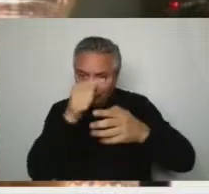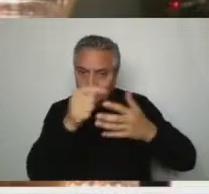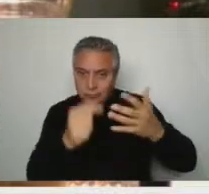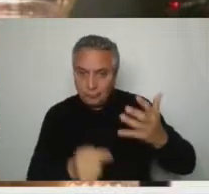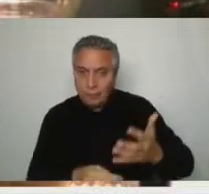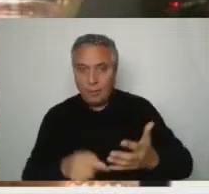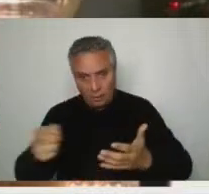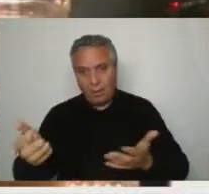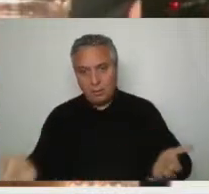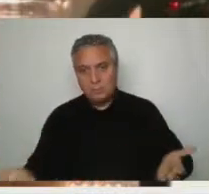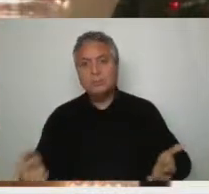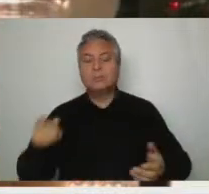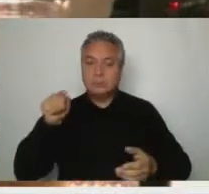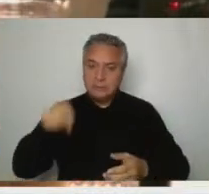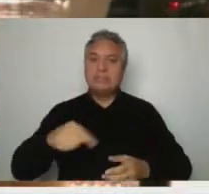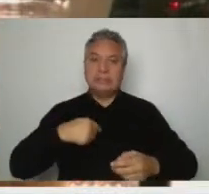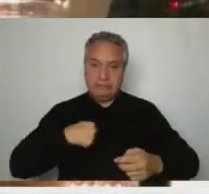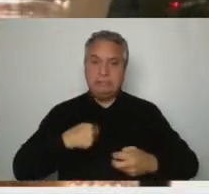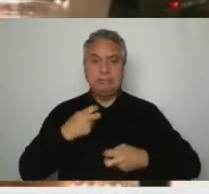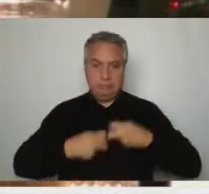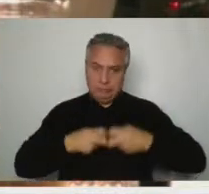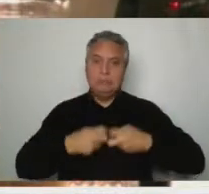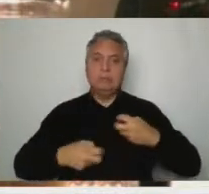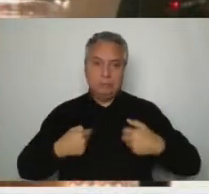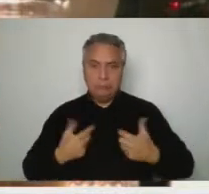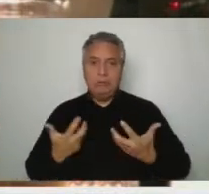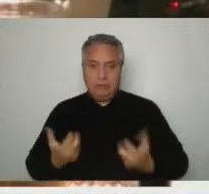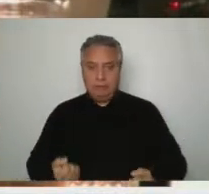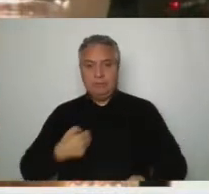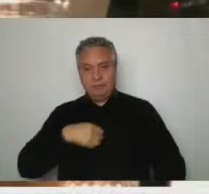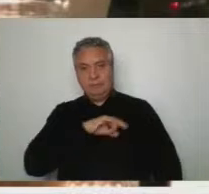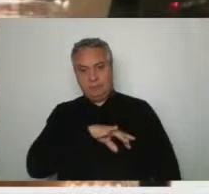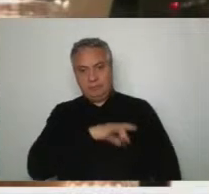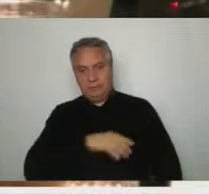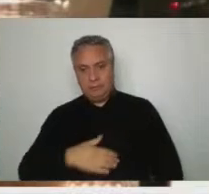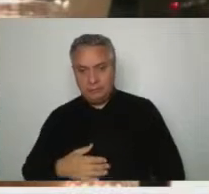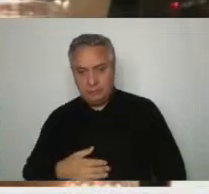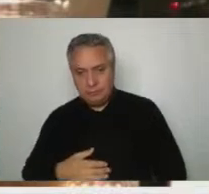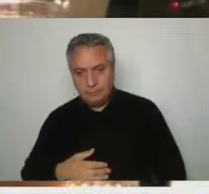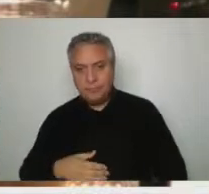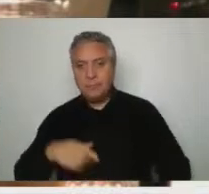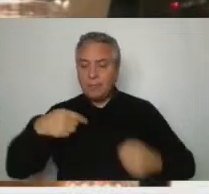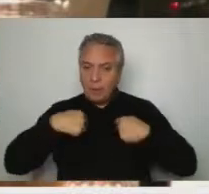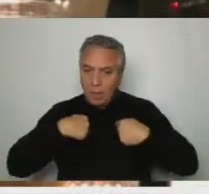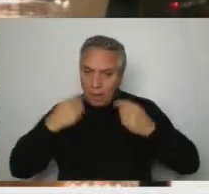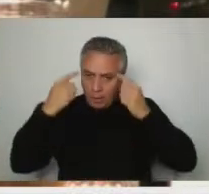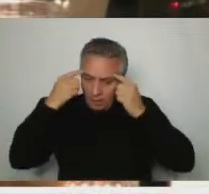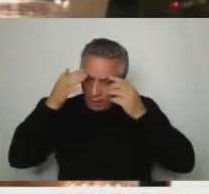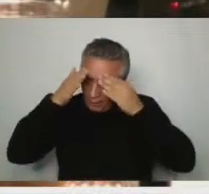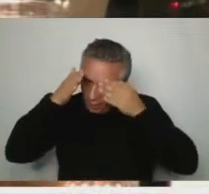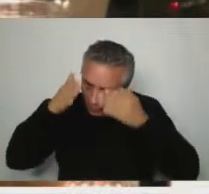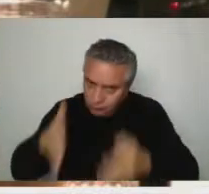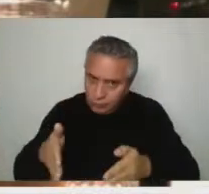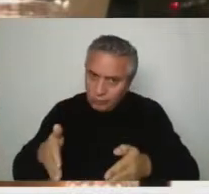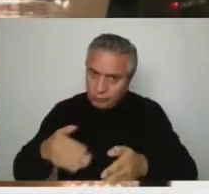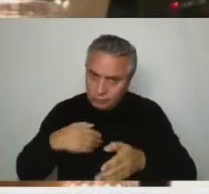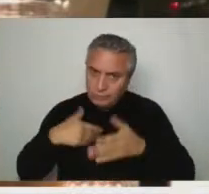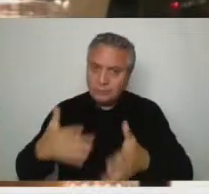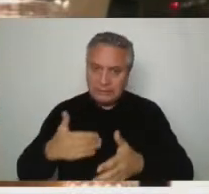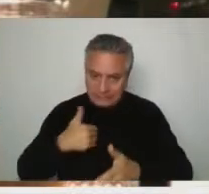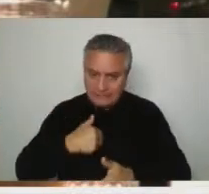multiple pathologies is part of our difficulties. We are now having a